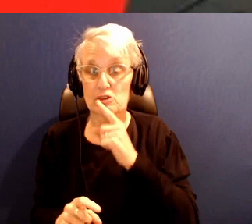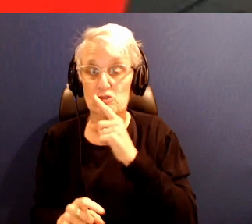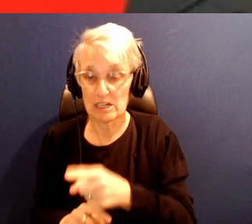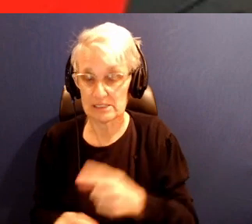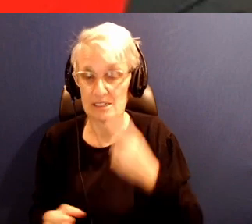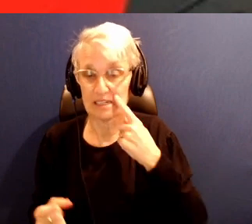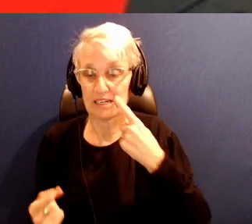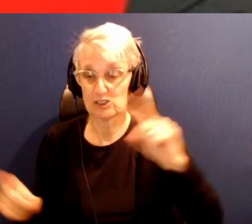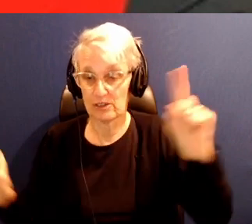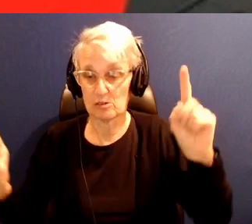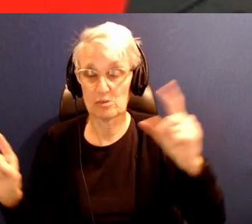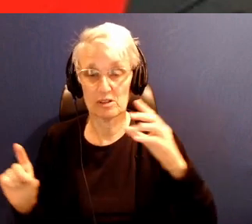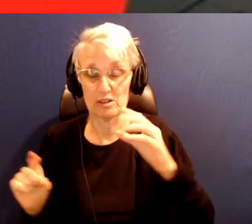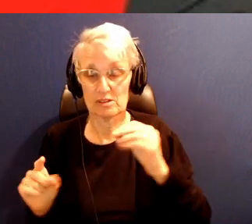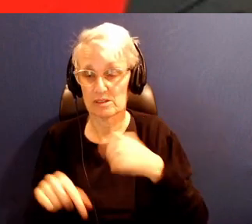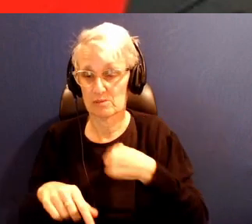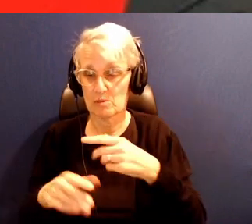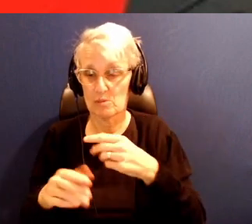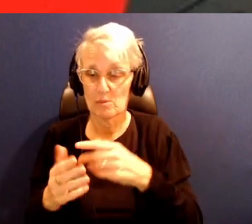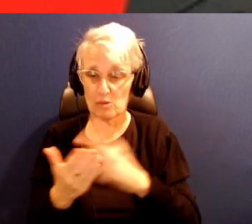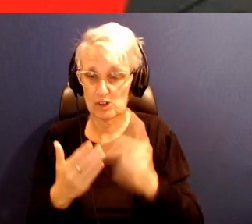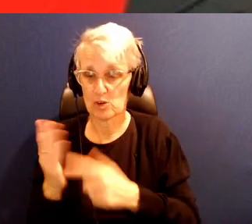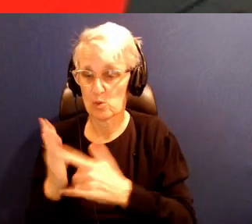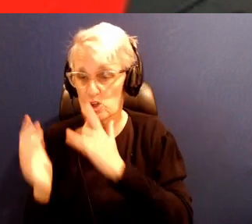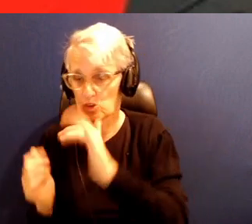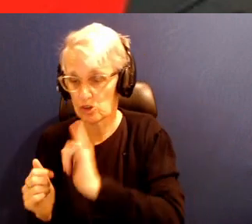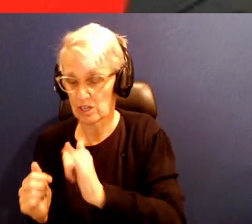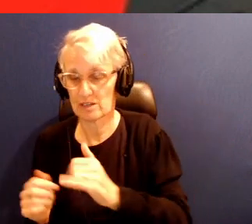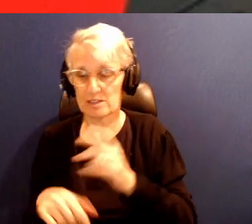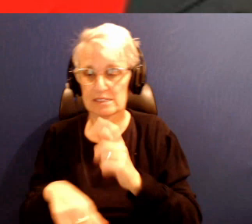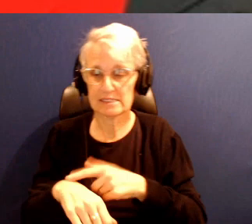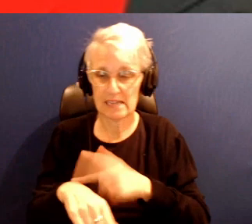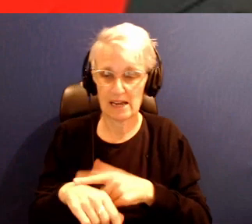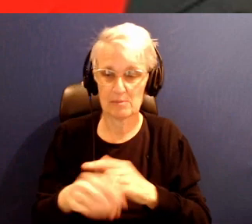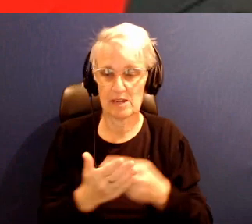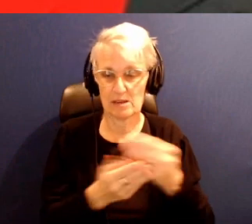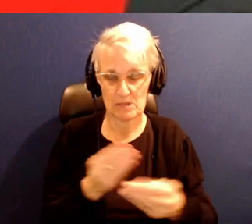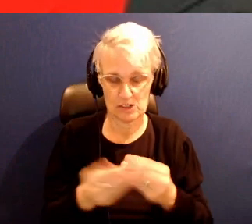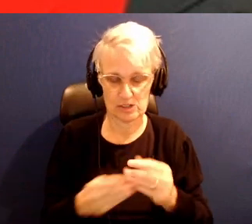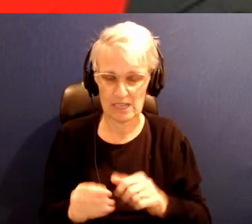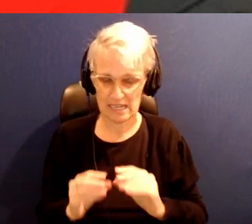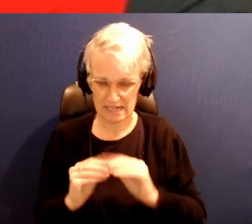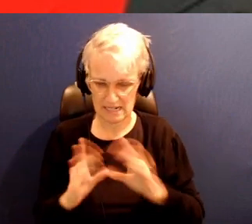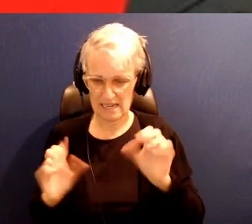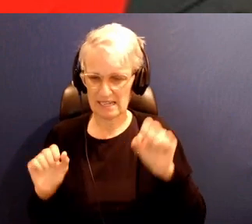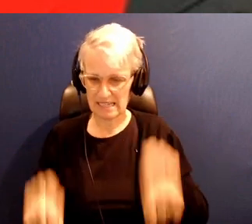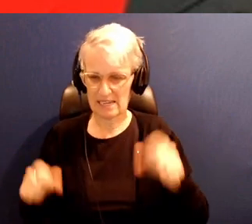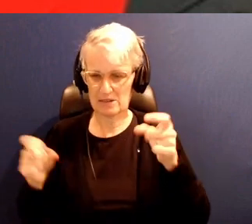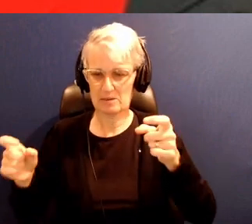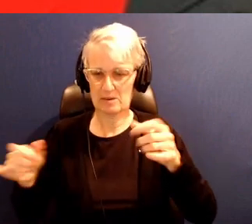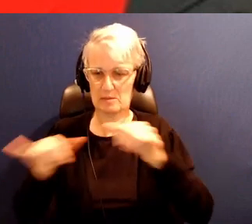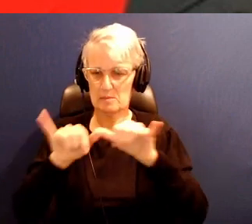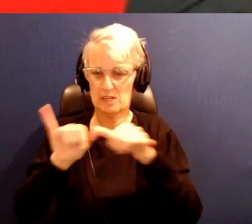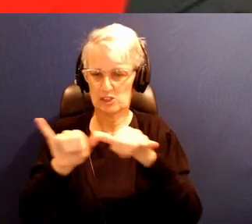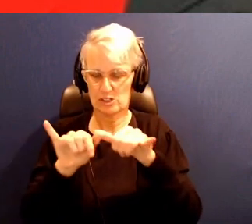and achievable given the project scope, timeframe, and budget. They are clear and specific enough to be measured by